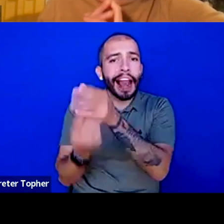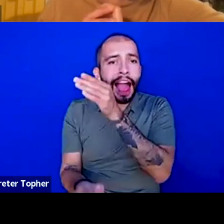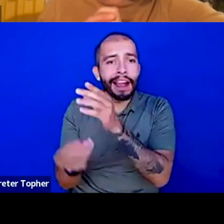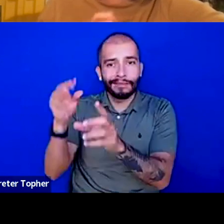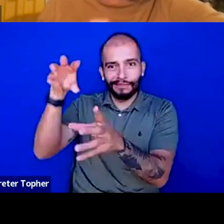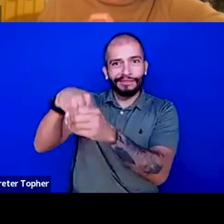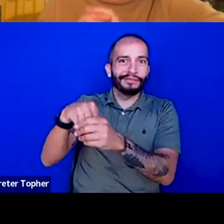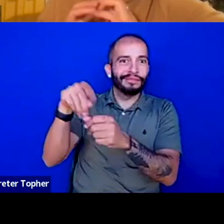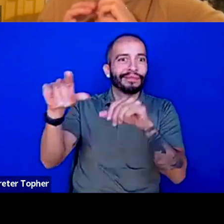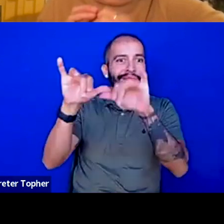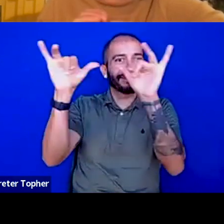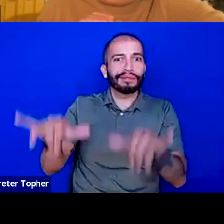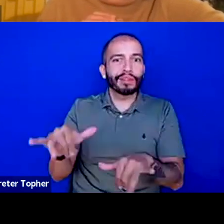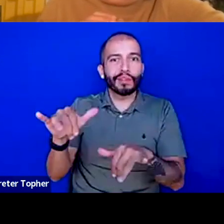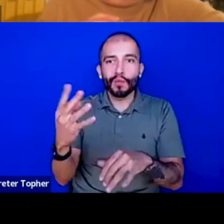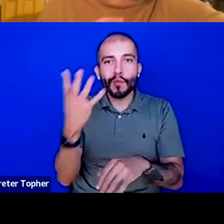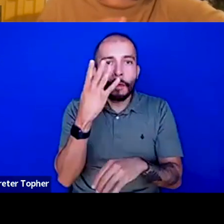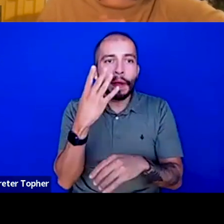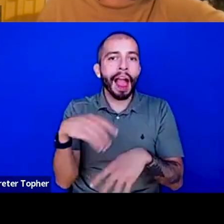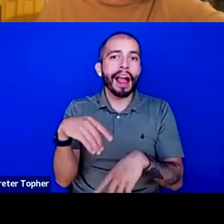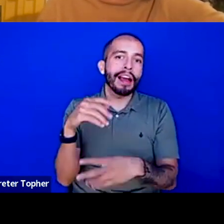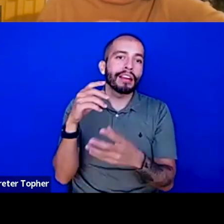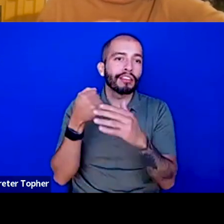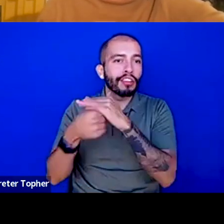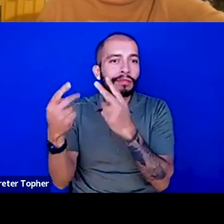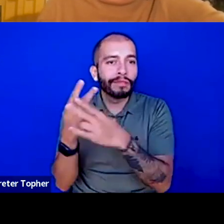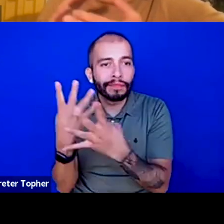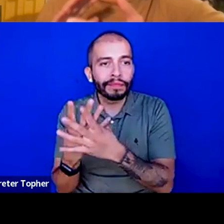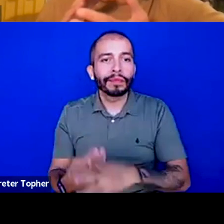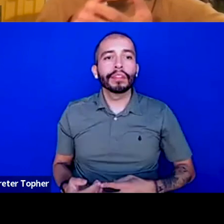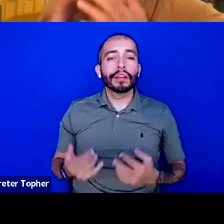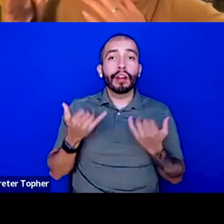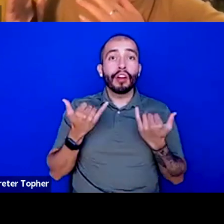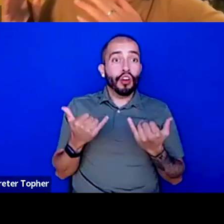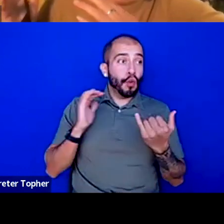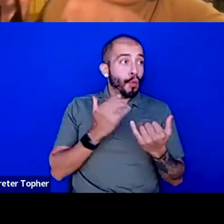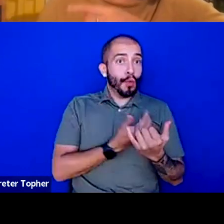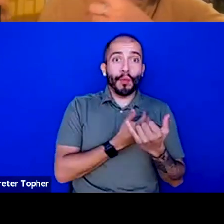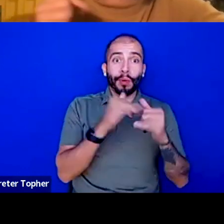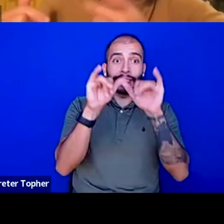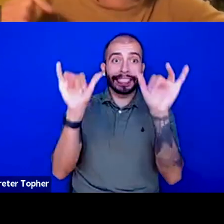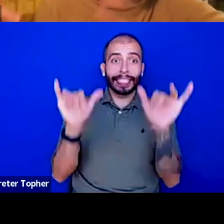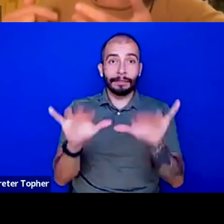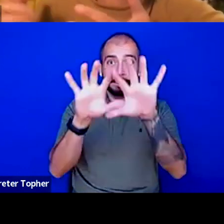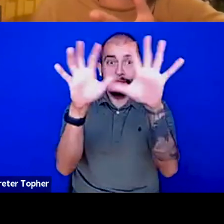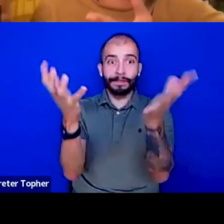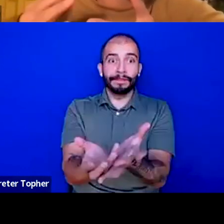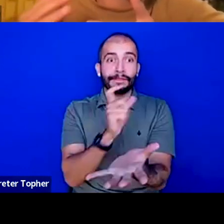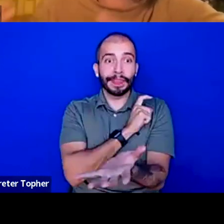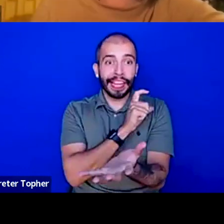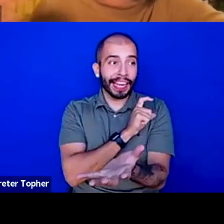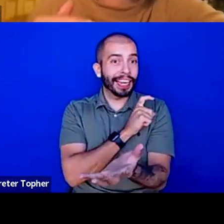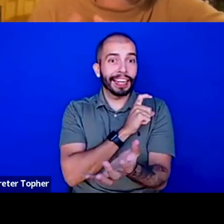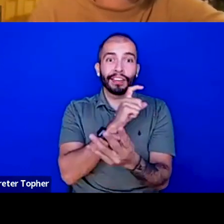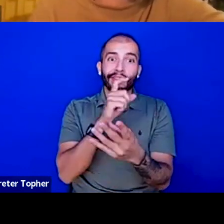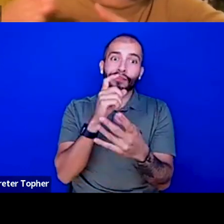fire, police-led crisis intervention teams, mobile crisis teams that just take the psych assessment to you and then force you